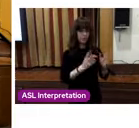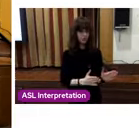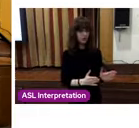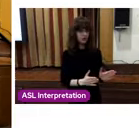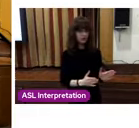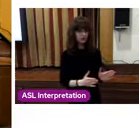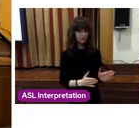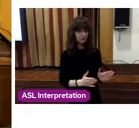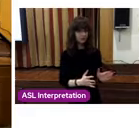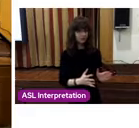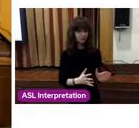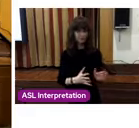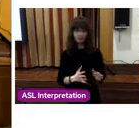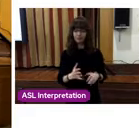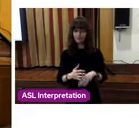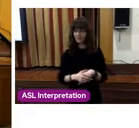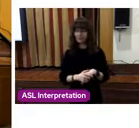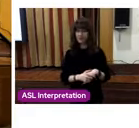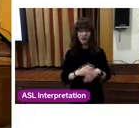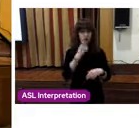but also extending that to everybody.